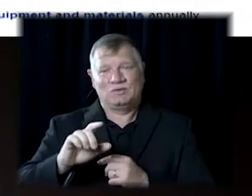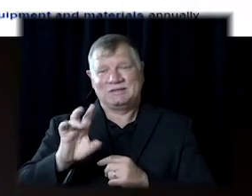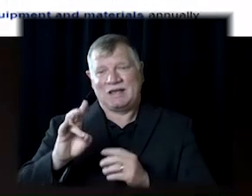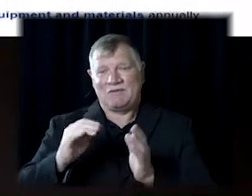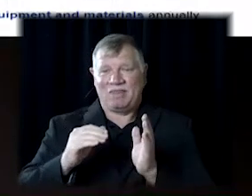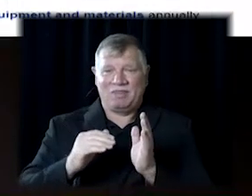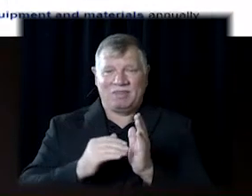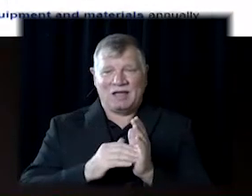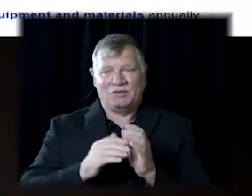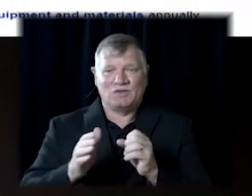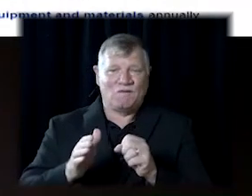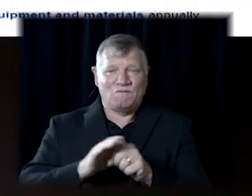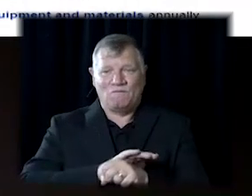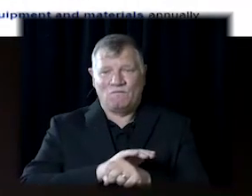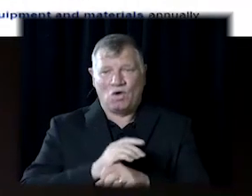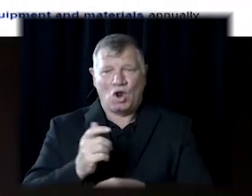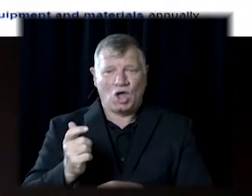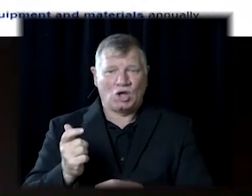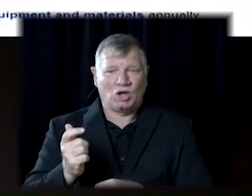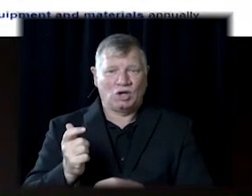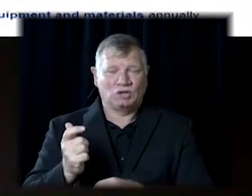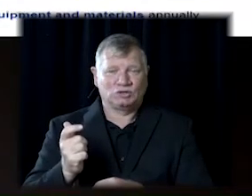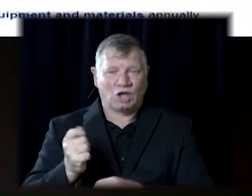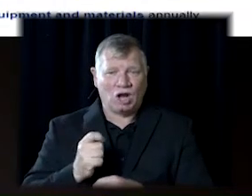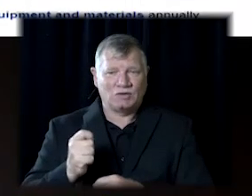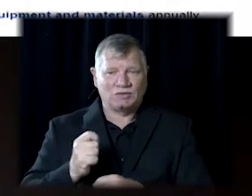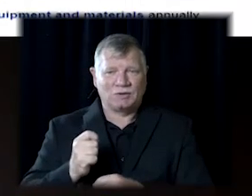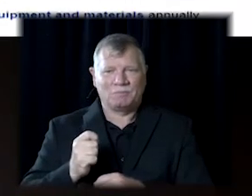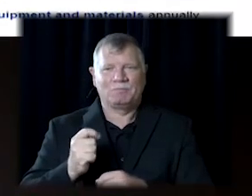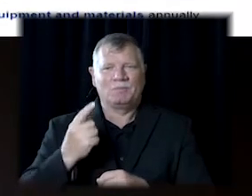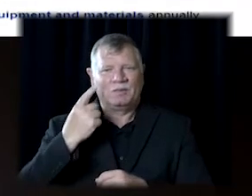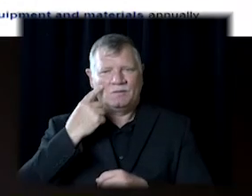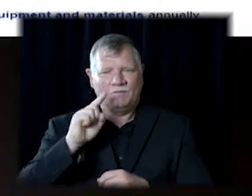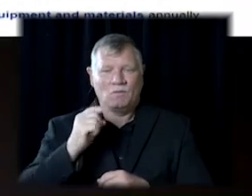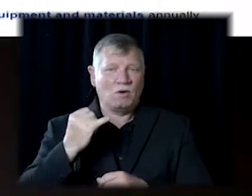year, so that no student who